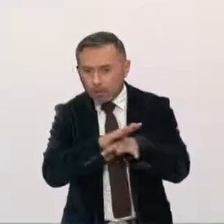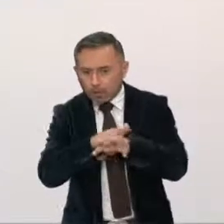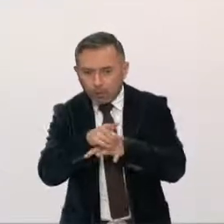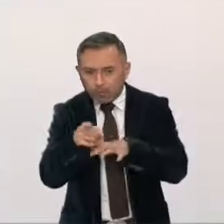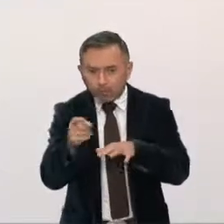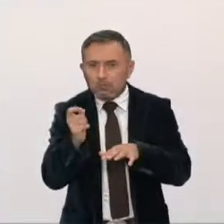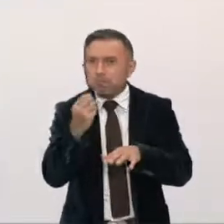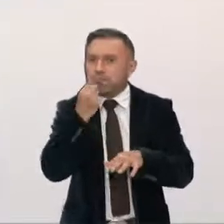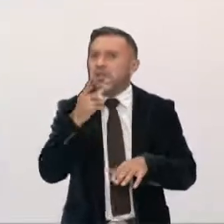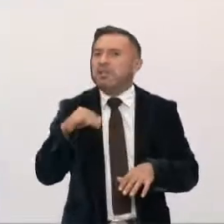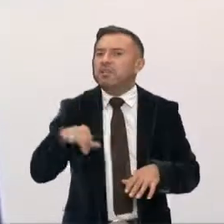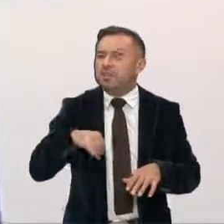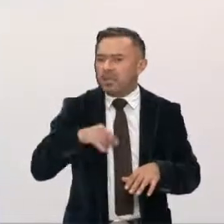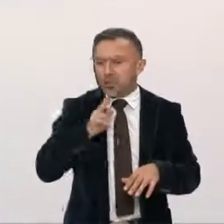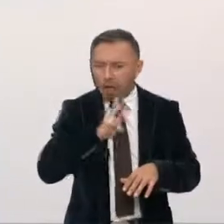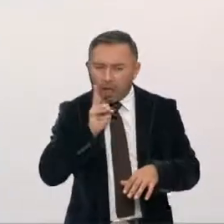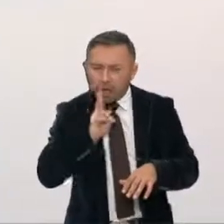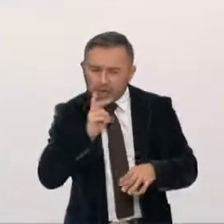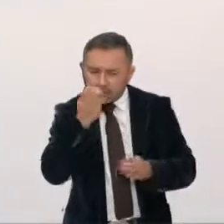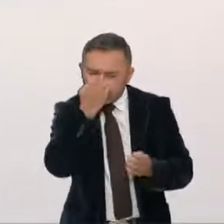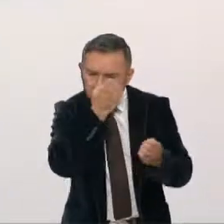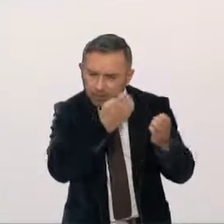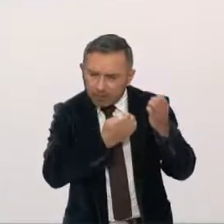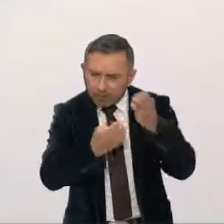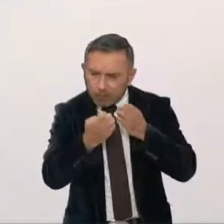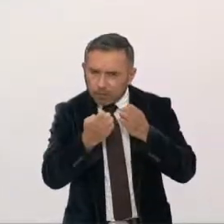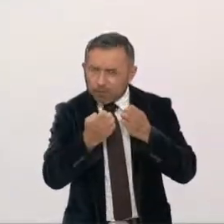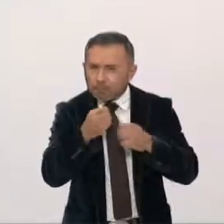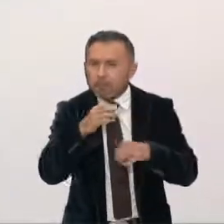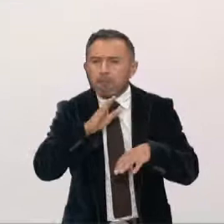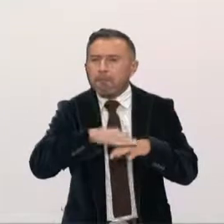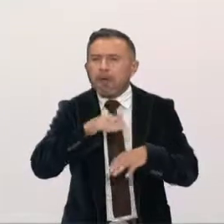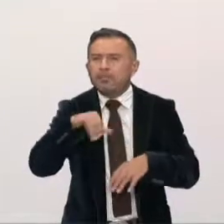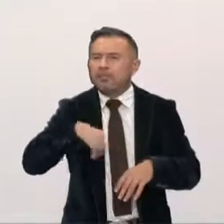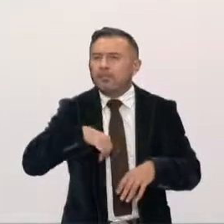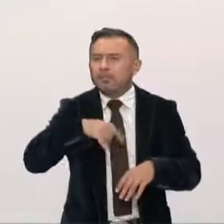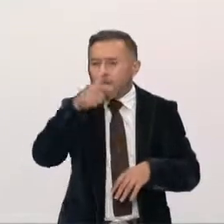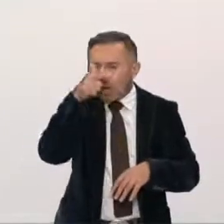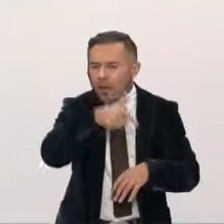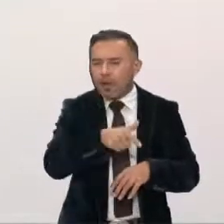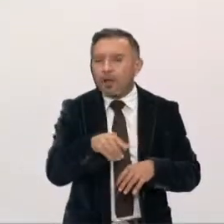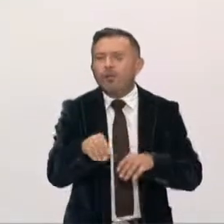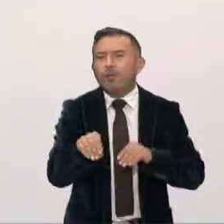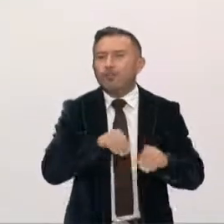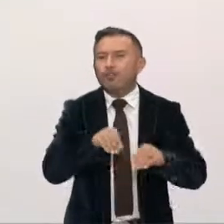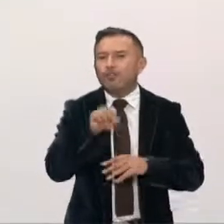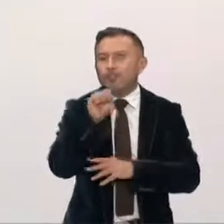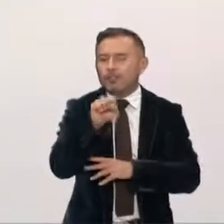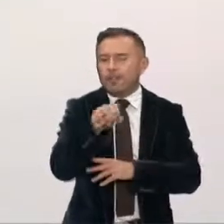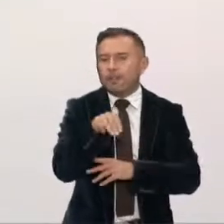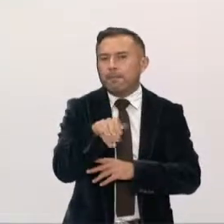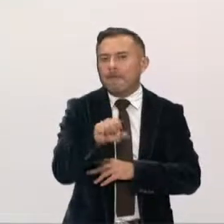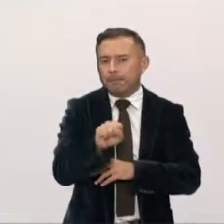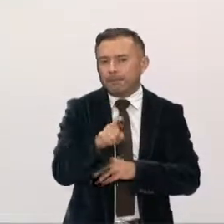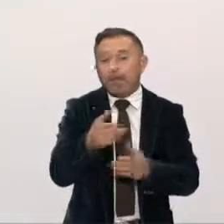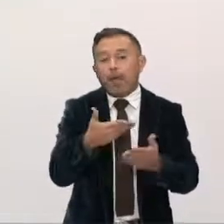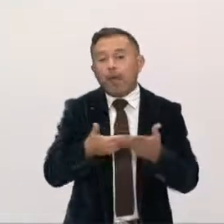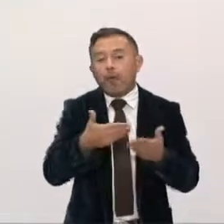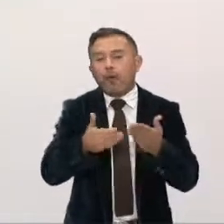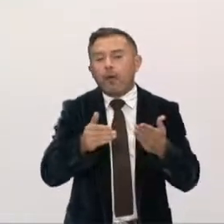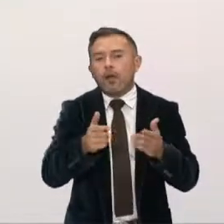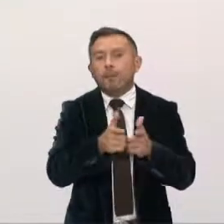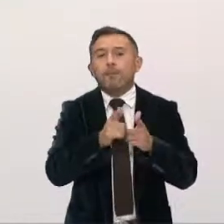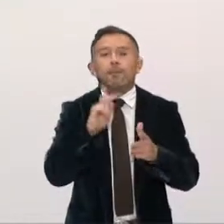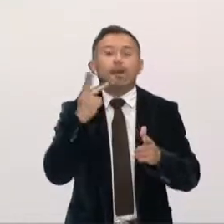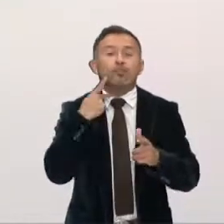level, it's interesting to evaluate them. The most interesting case, maybe it's this socialism movement,